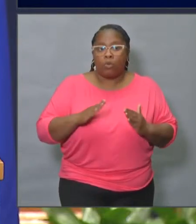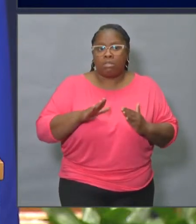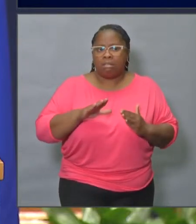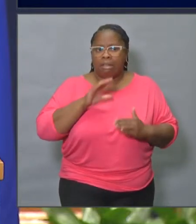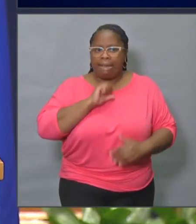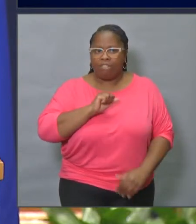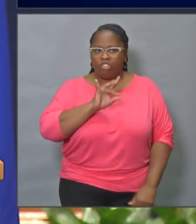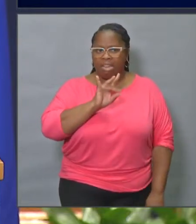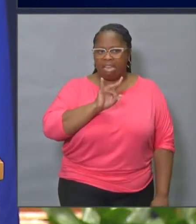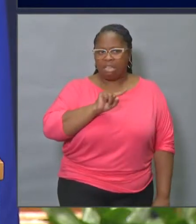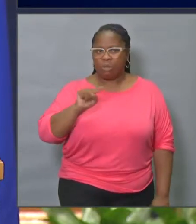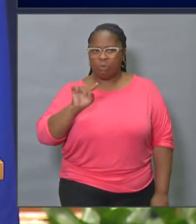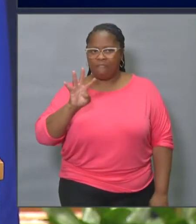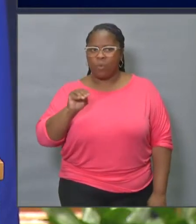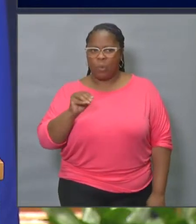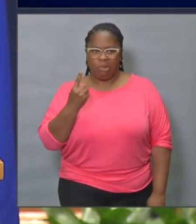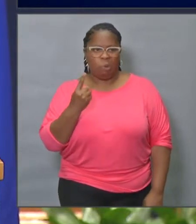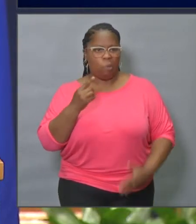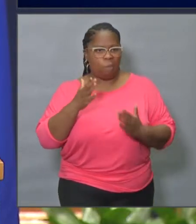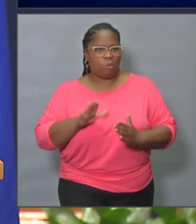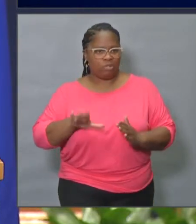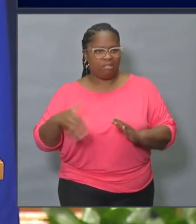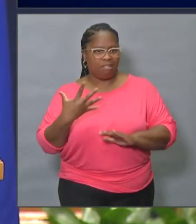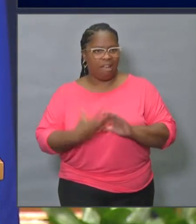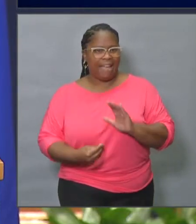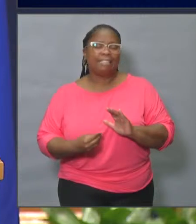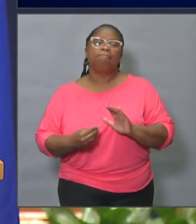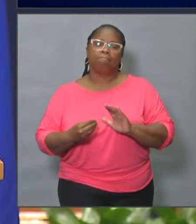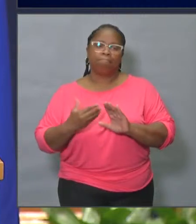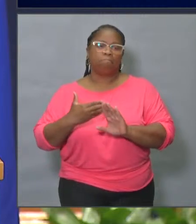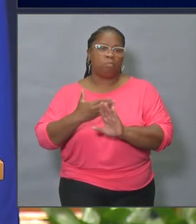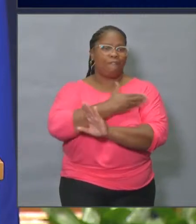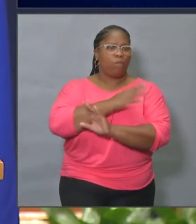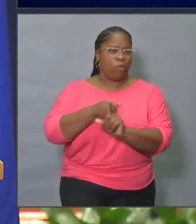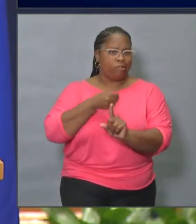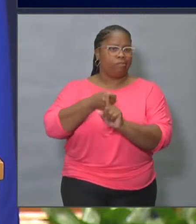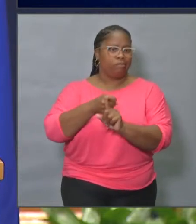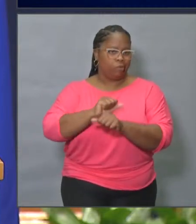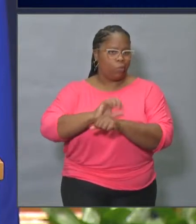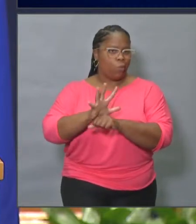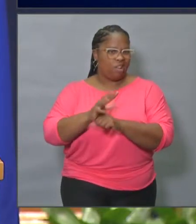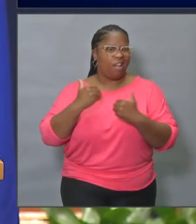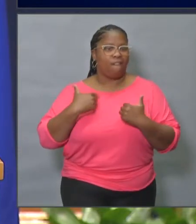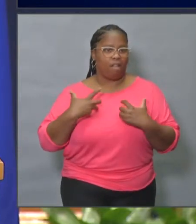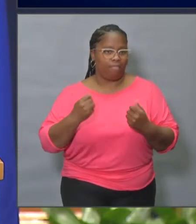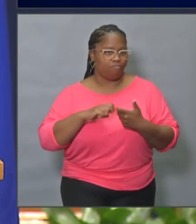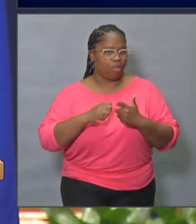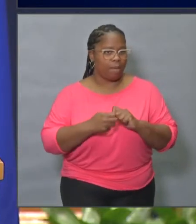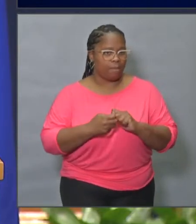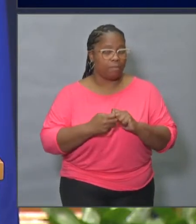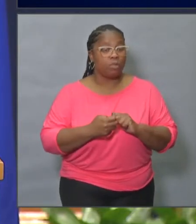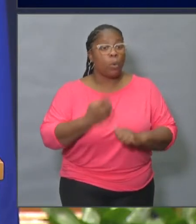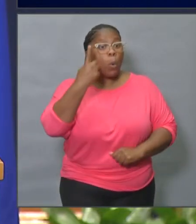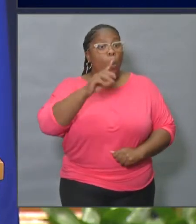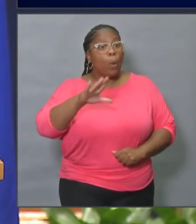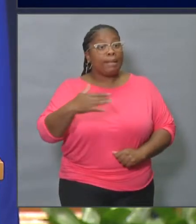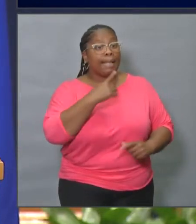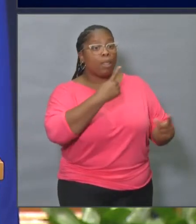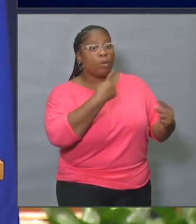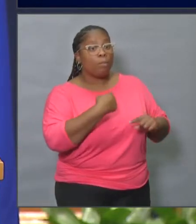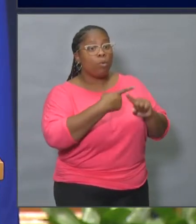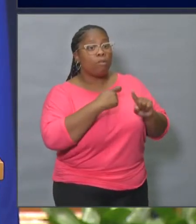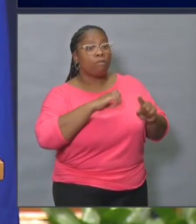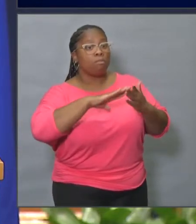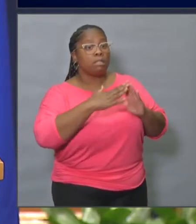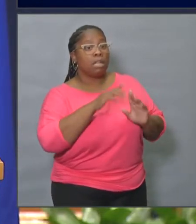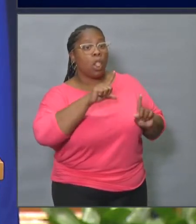ages of 18 and 40, and they also had underlying health conditions. Information on the 1 death reported by the City of